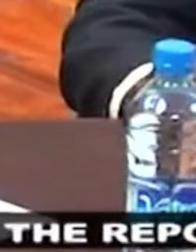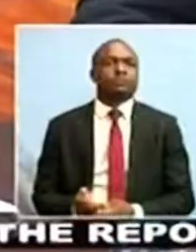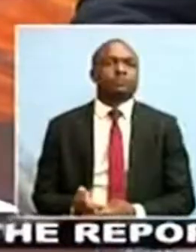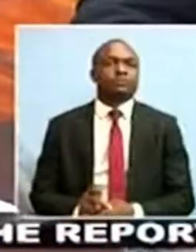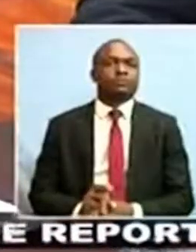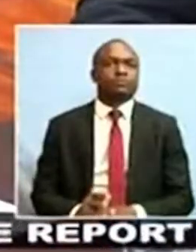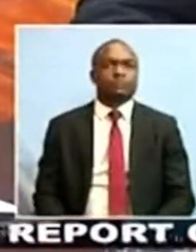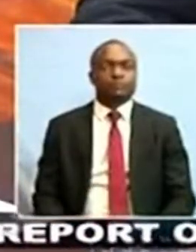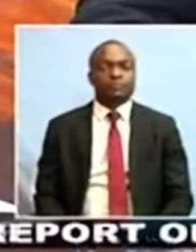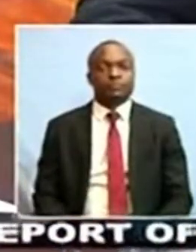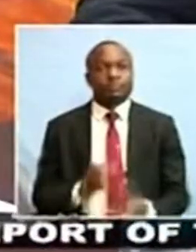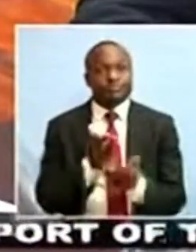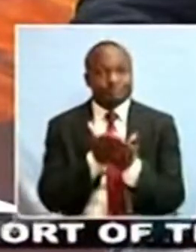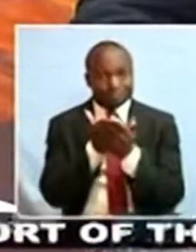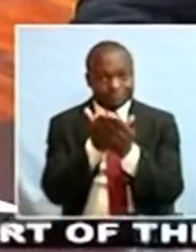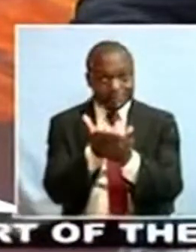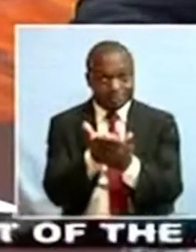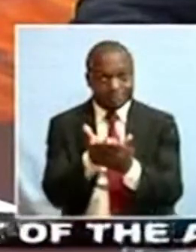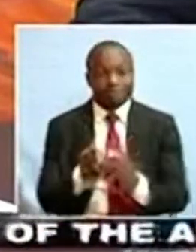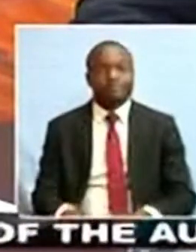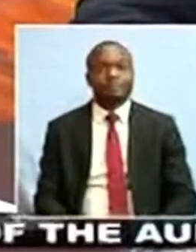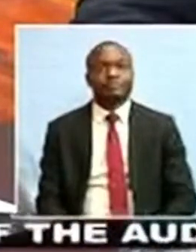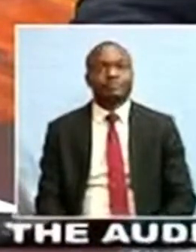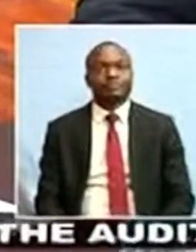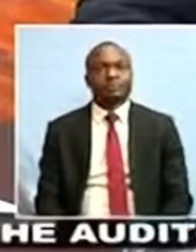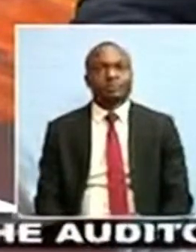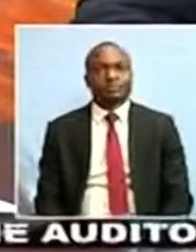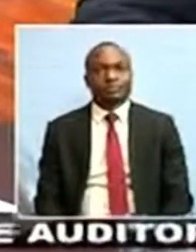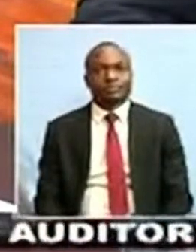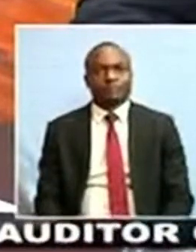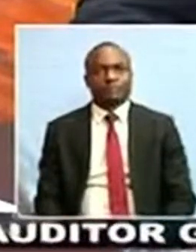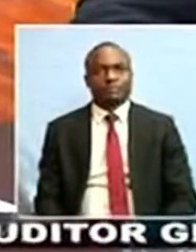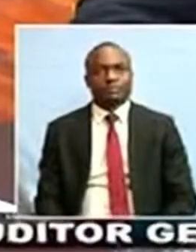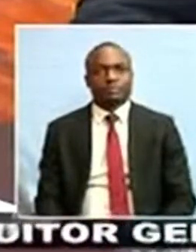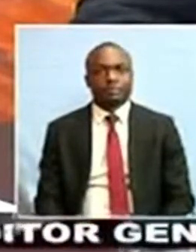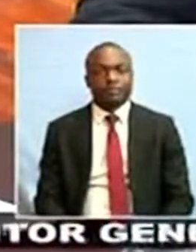effect, we've submitted in our appendix